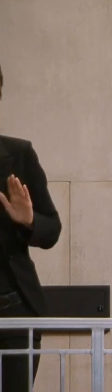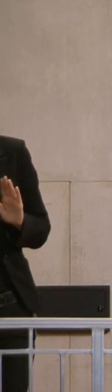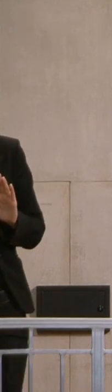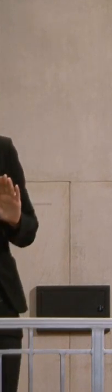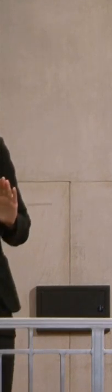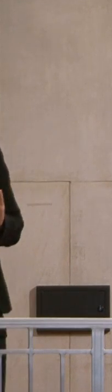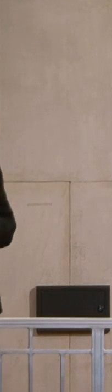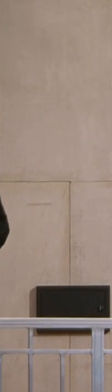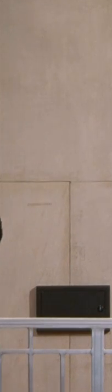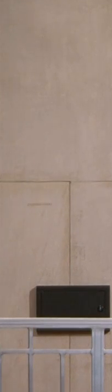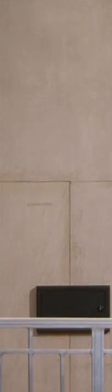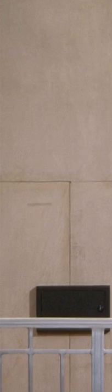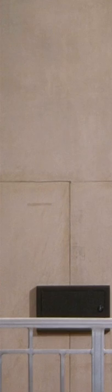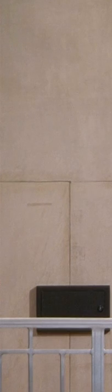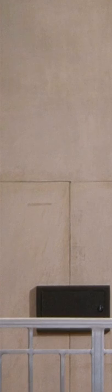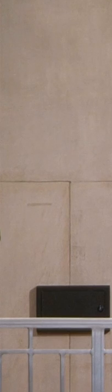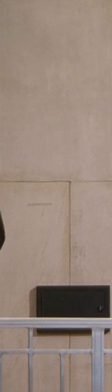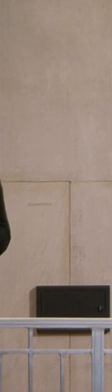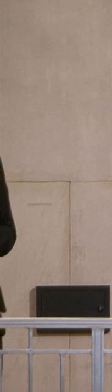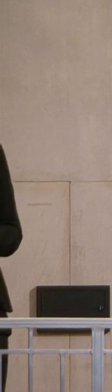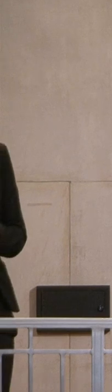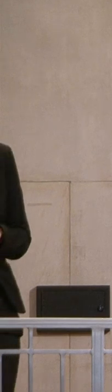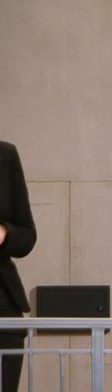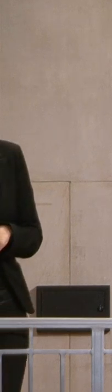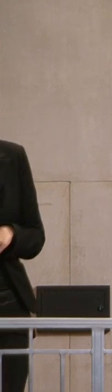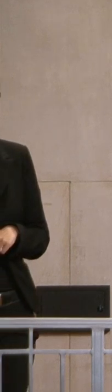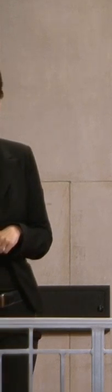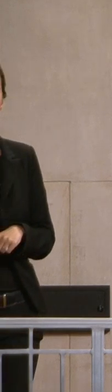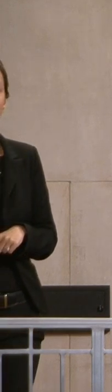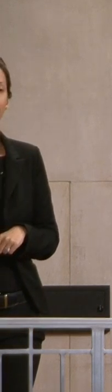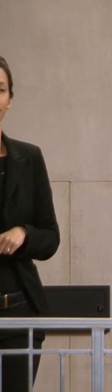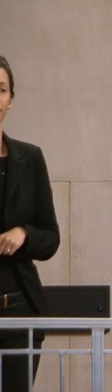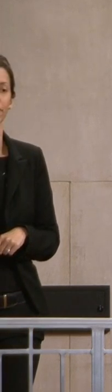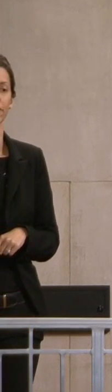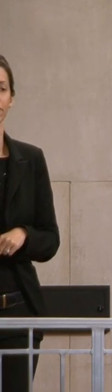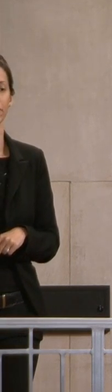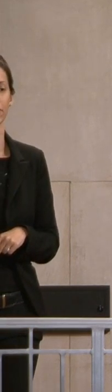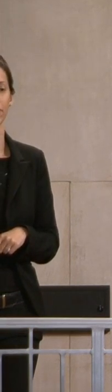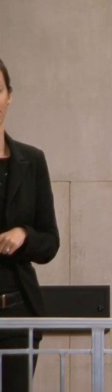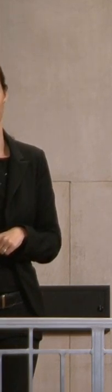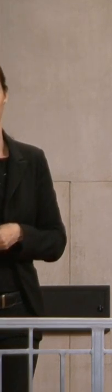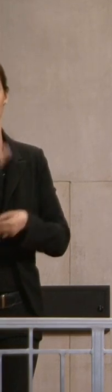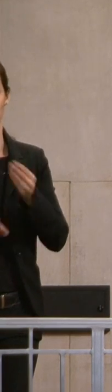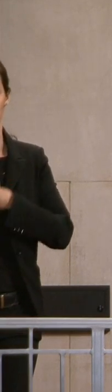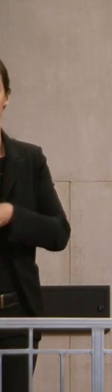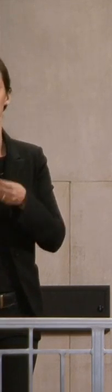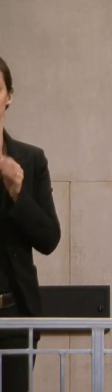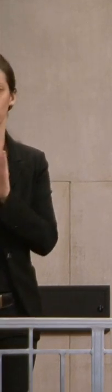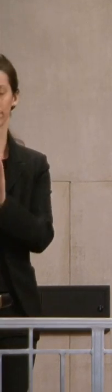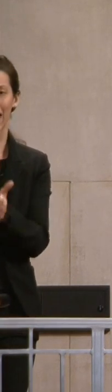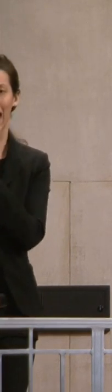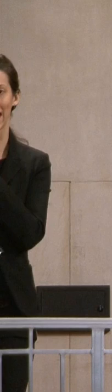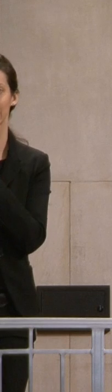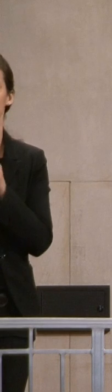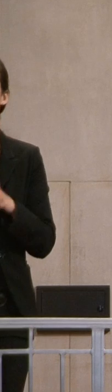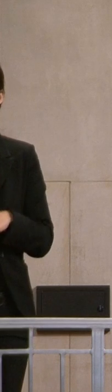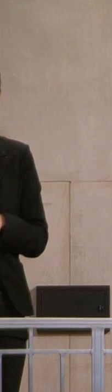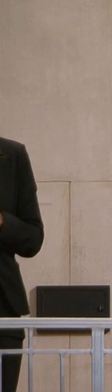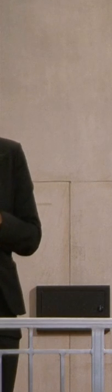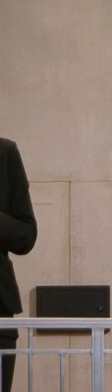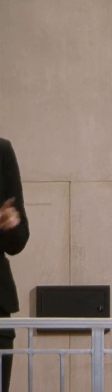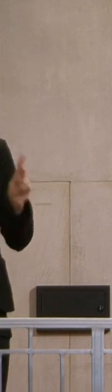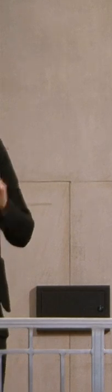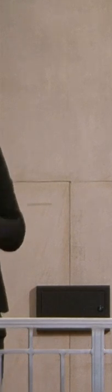complaint in front of the Federal Trade Commission right now alleging that the practice of conversion therapy, taking people's money for something that's